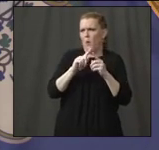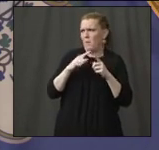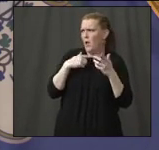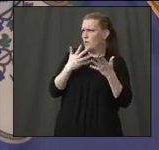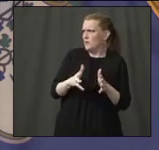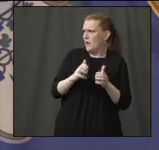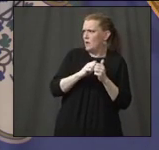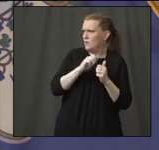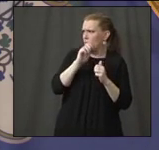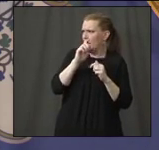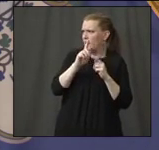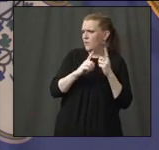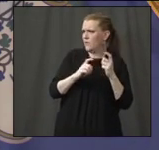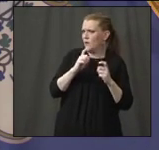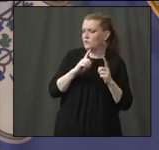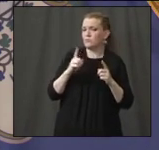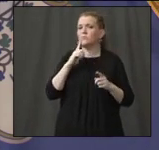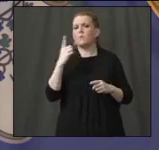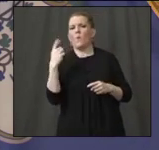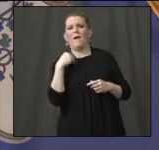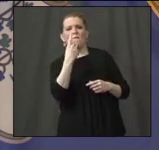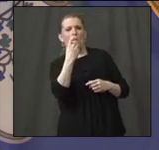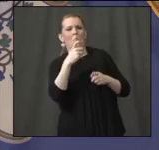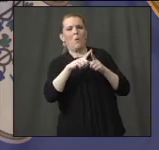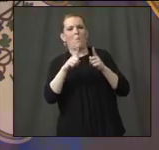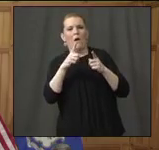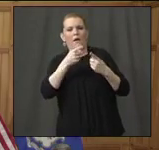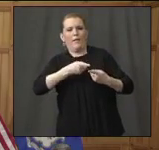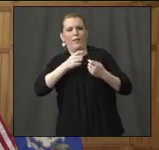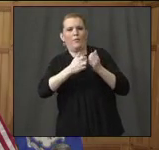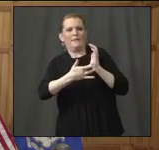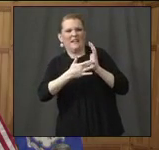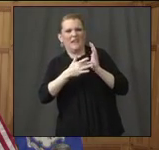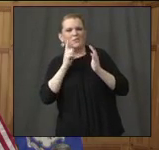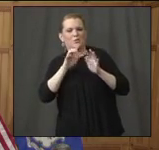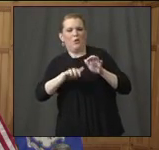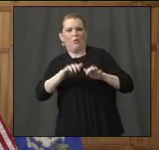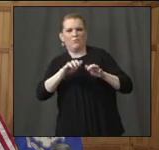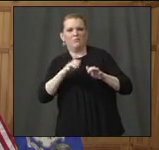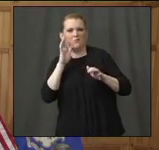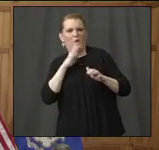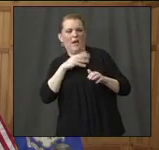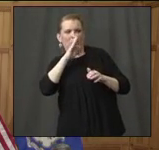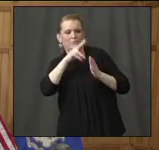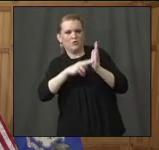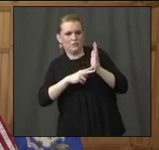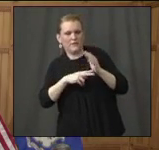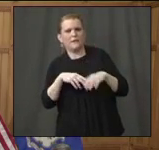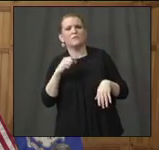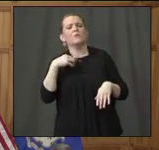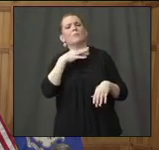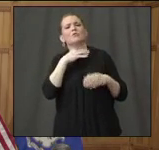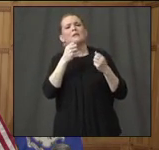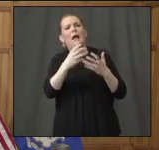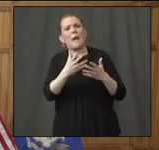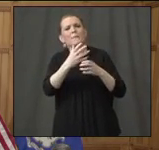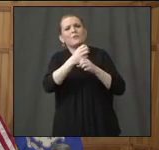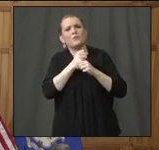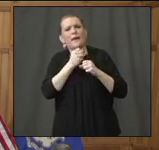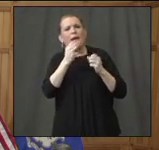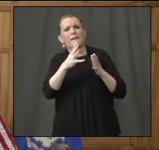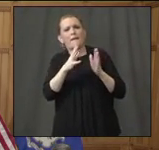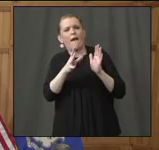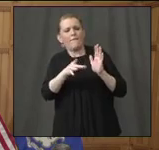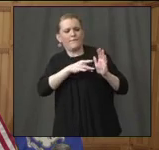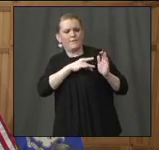I'll read it. Came from NBC Connecticut. How do you get enough monitors for contact tracing as well as tests for it when there's a lack of